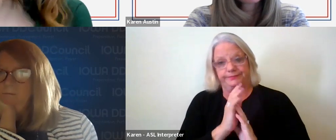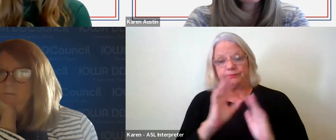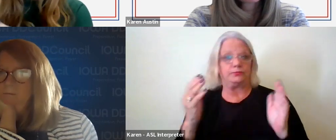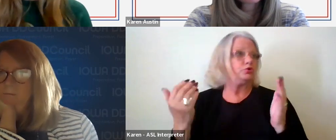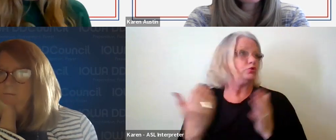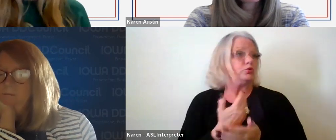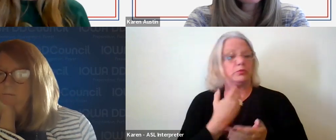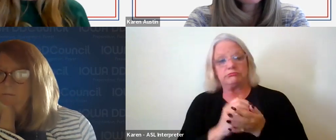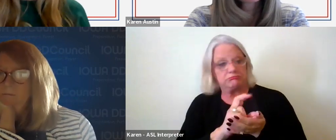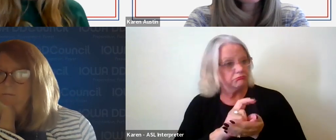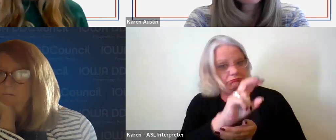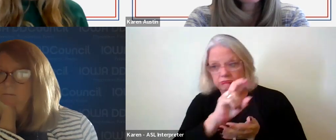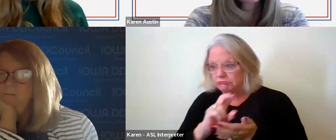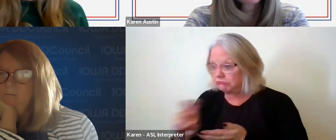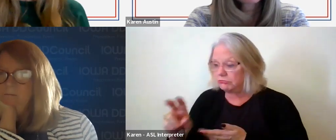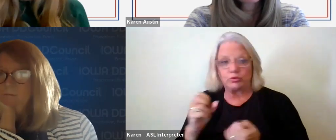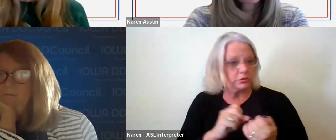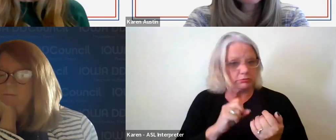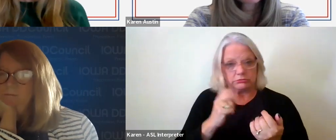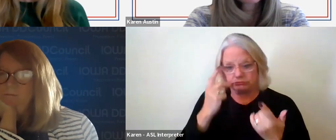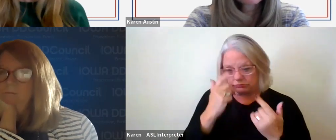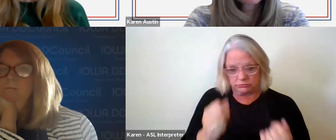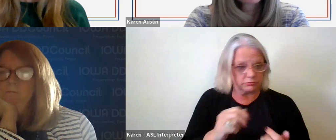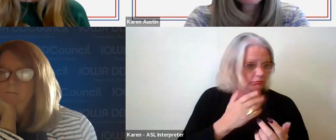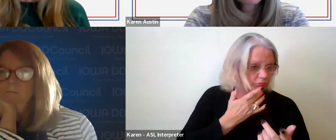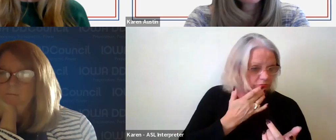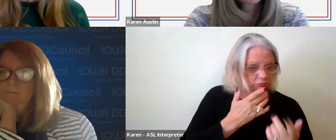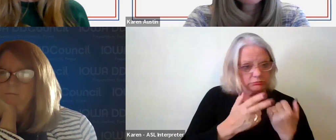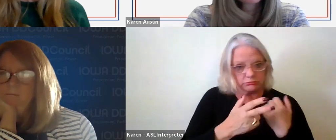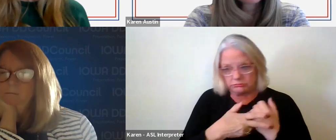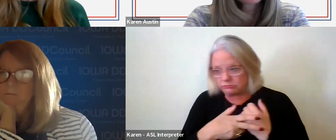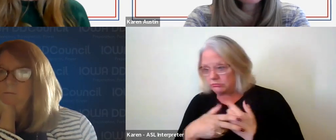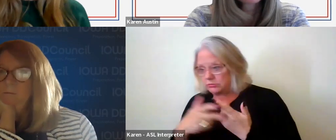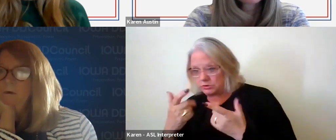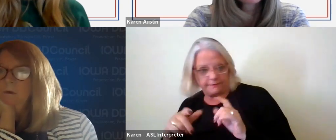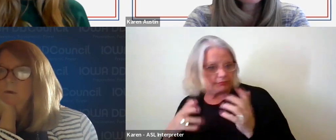go into whichever investment option without counting towards your twice per year as well.